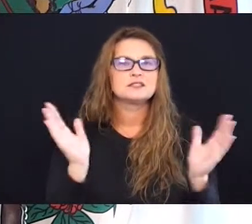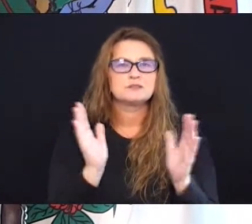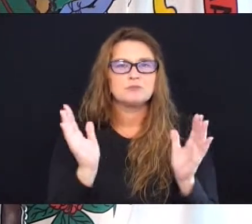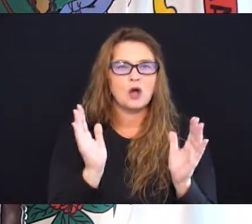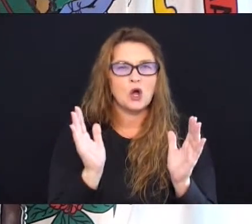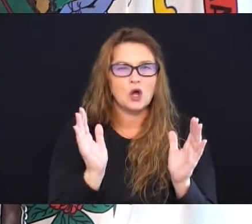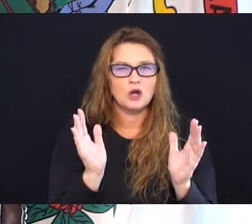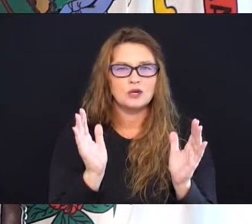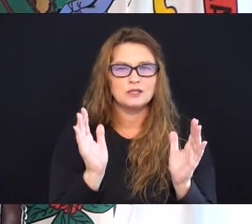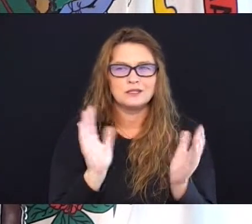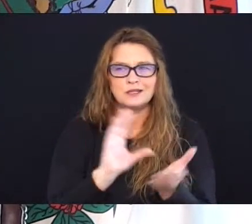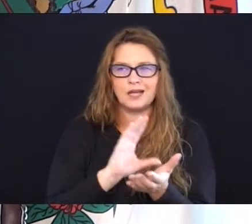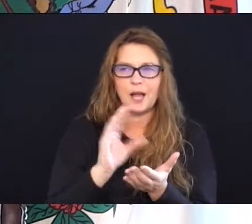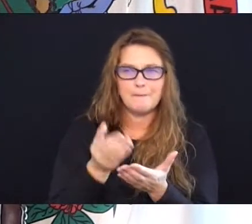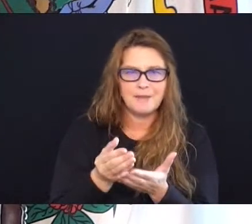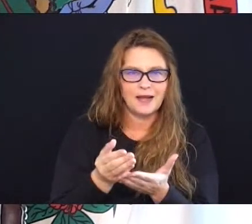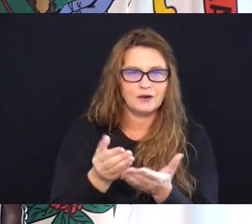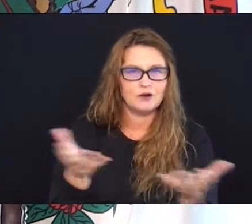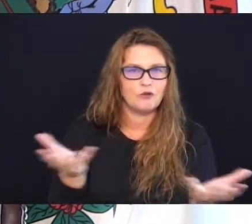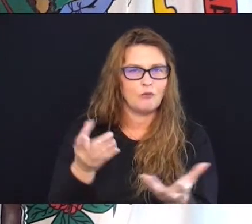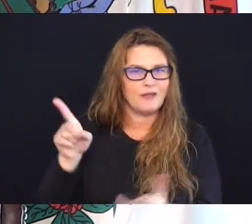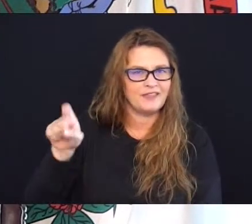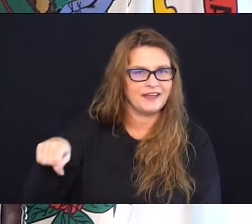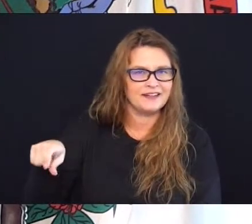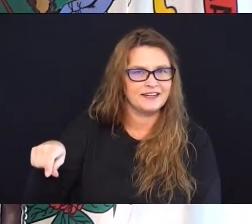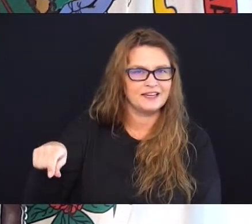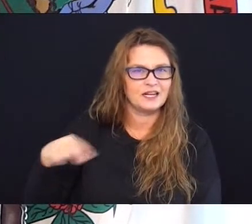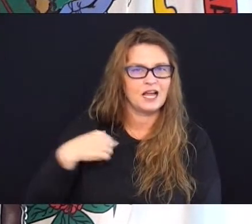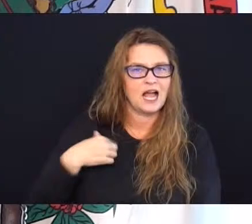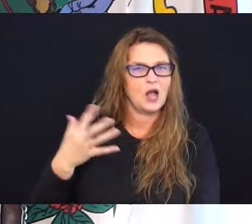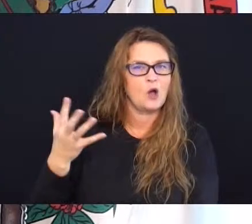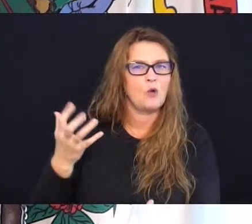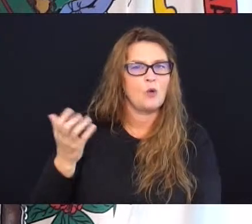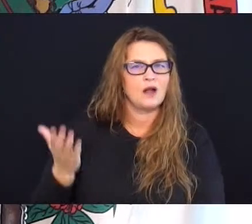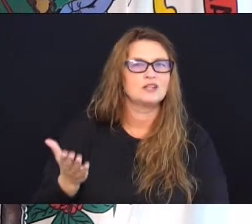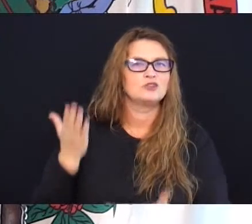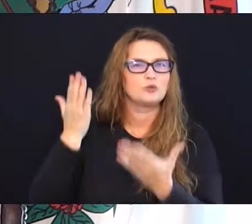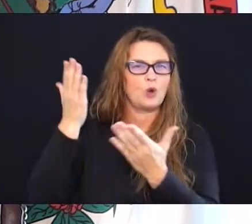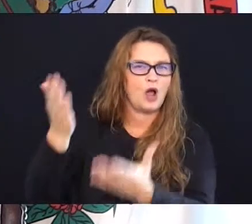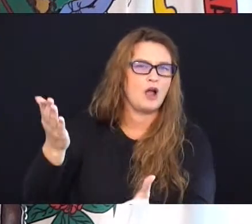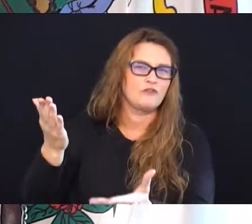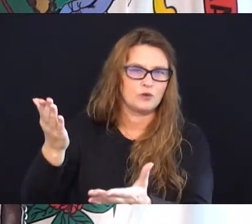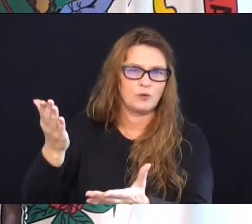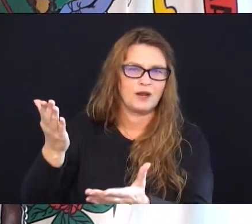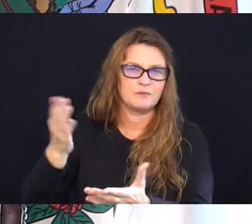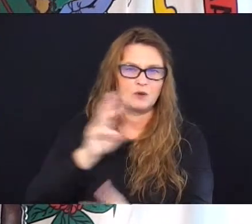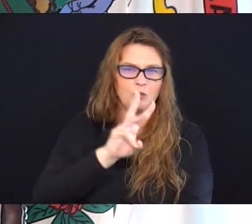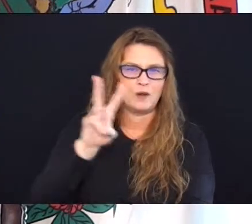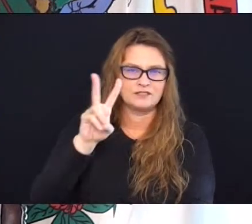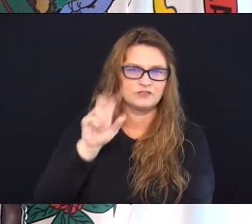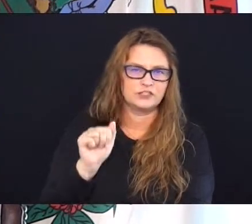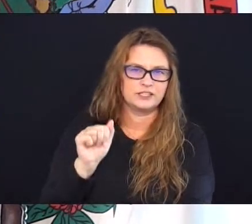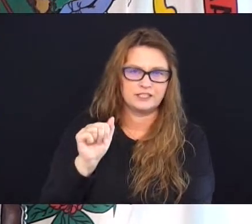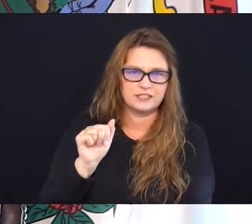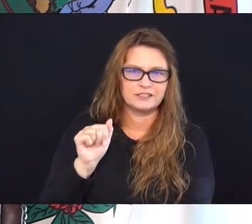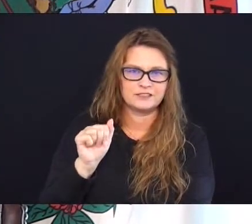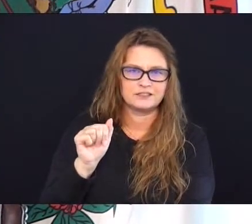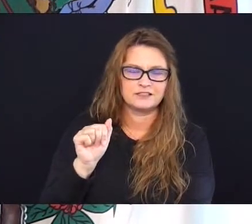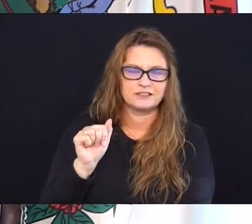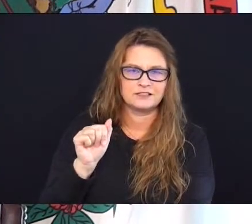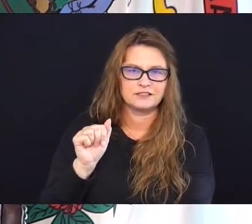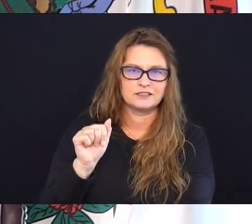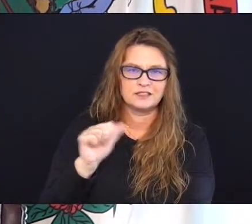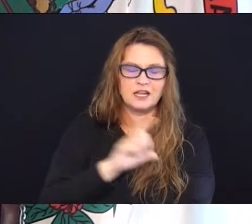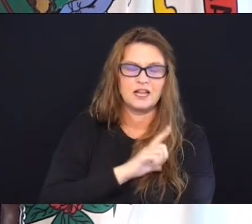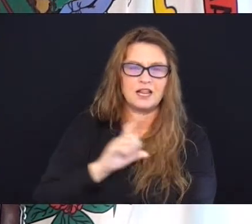the magnitude of what they'll need. But I wanted to offer up that some way, somehow, in West Virginia, the West